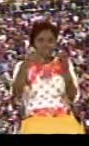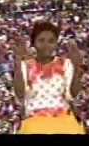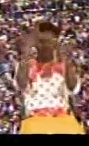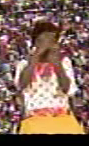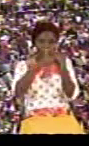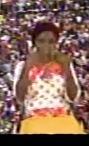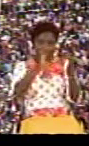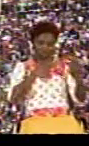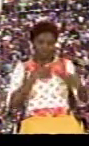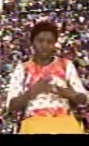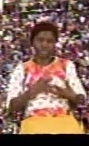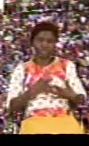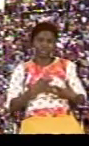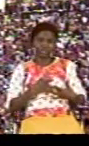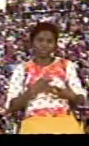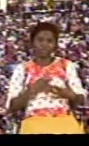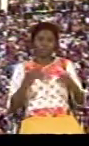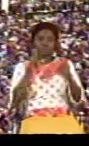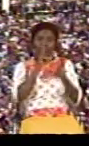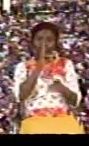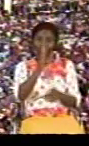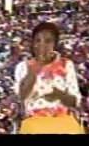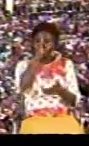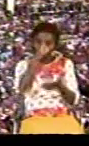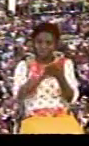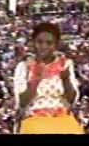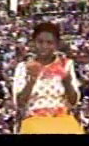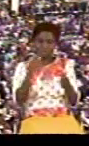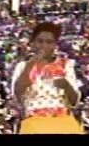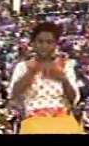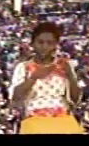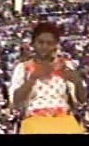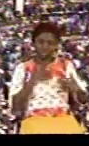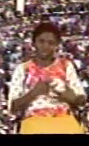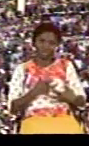from conviction, and that conviction